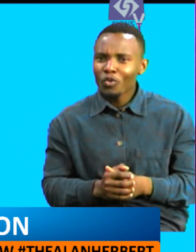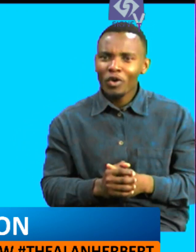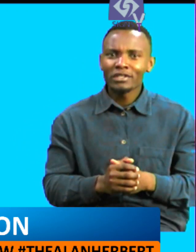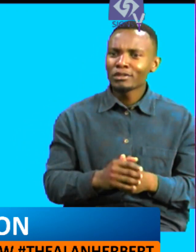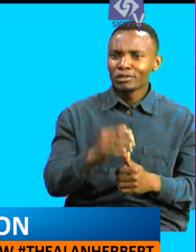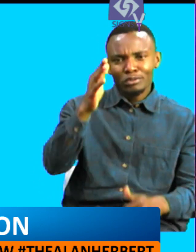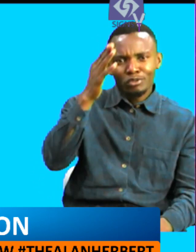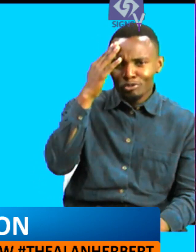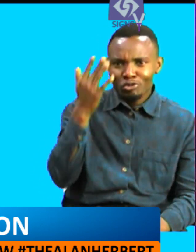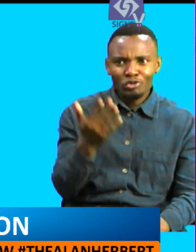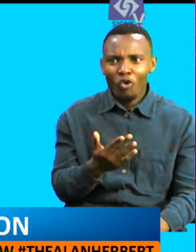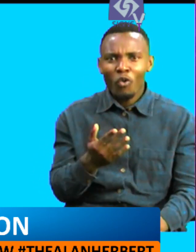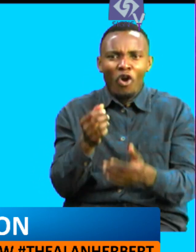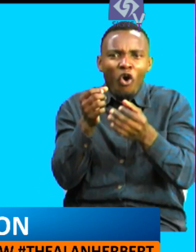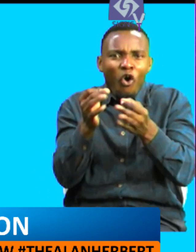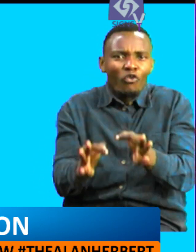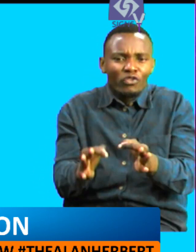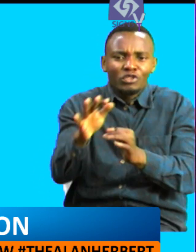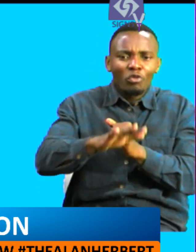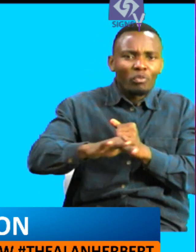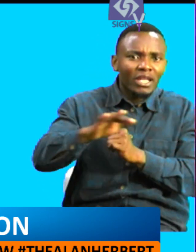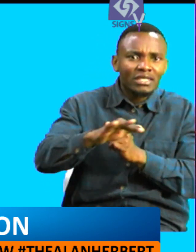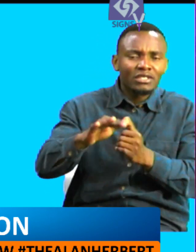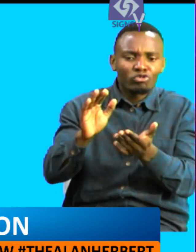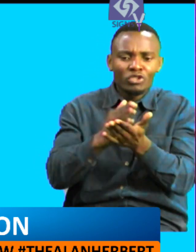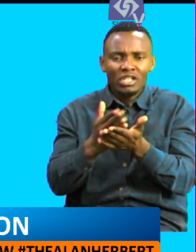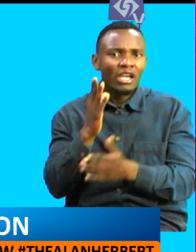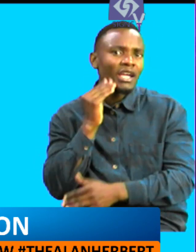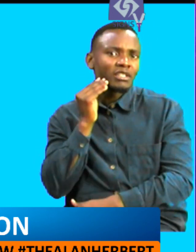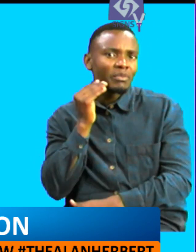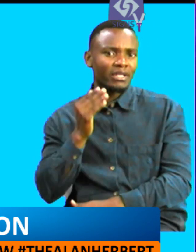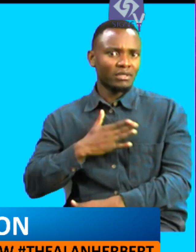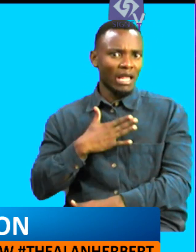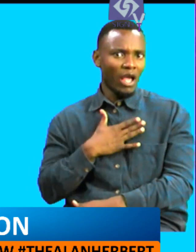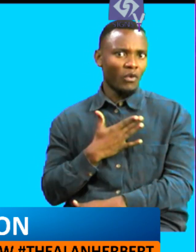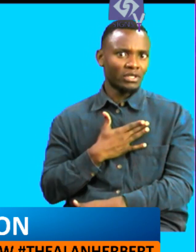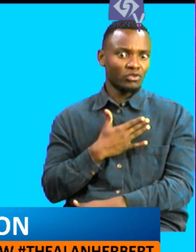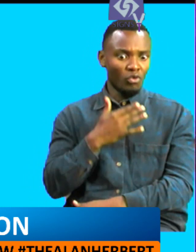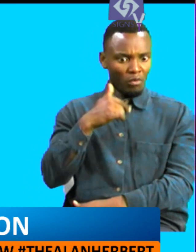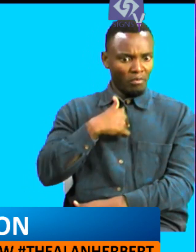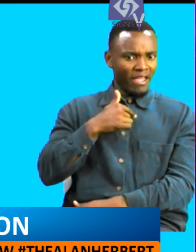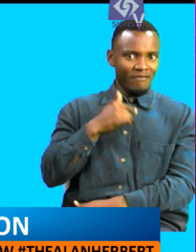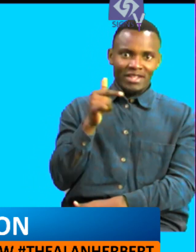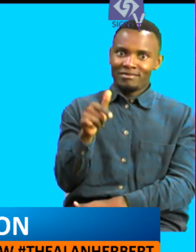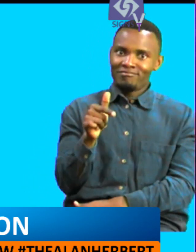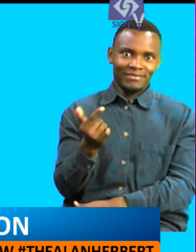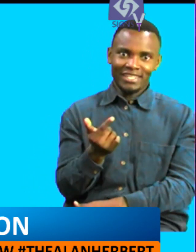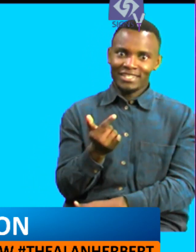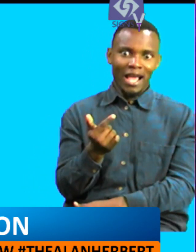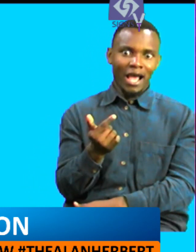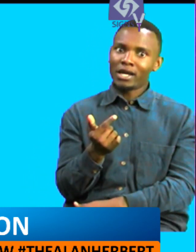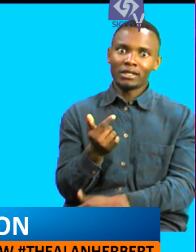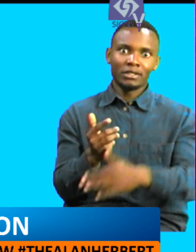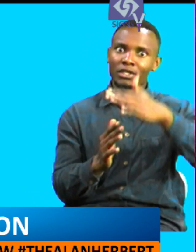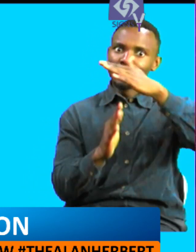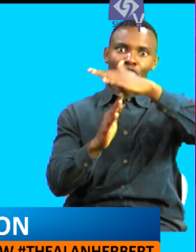places to share what we are doing. So for me, that was a hierarchy, like